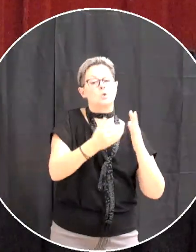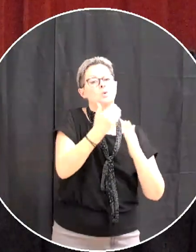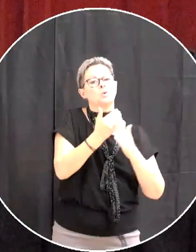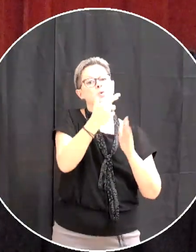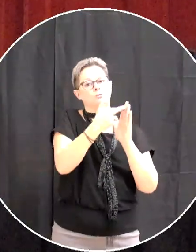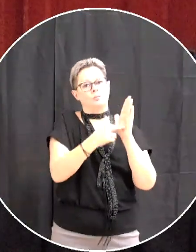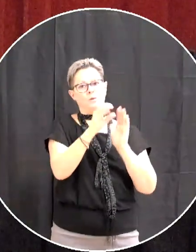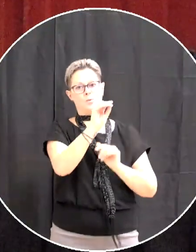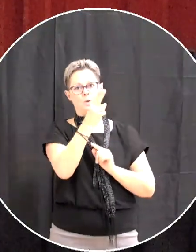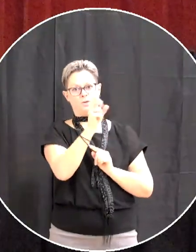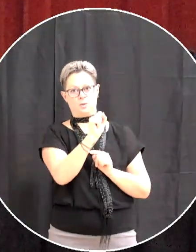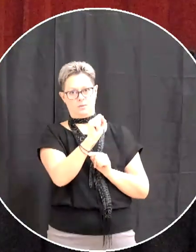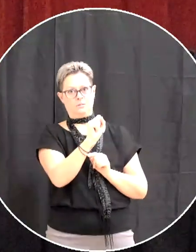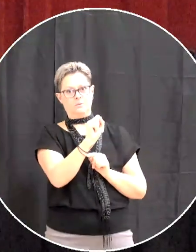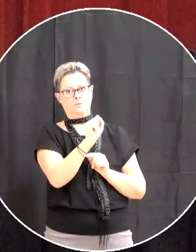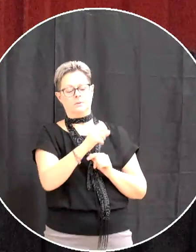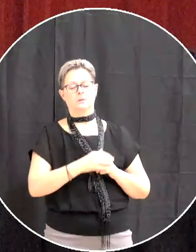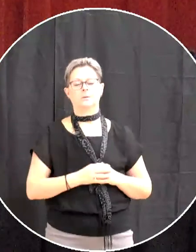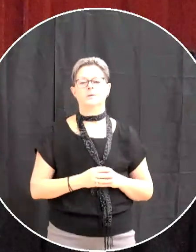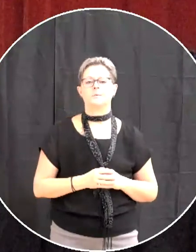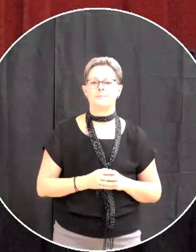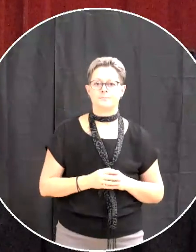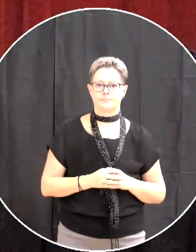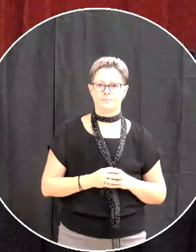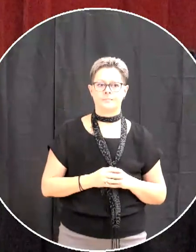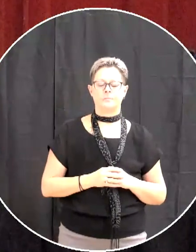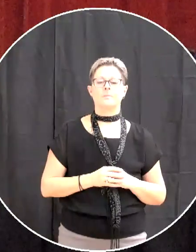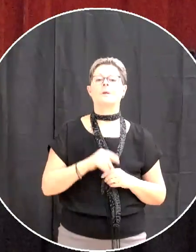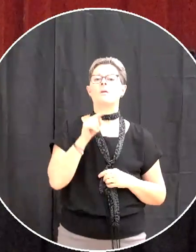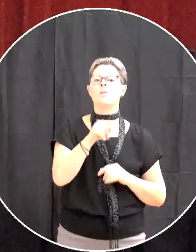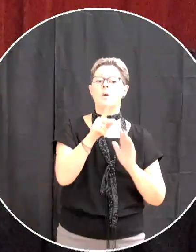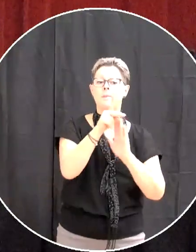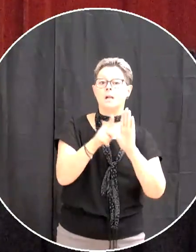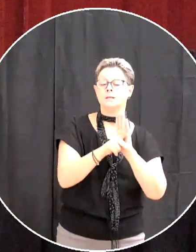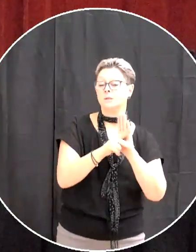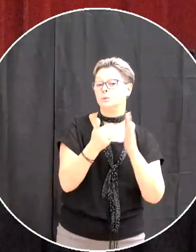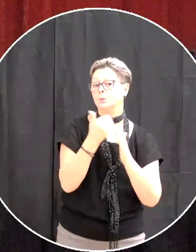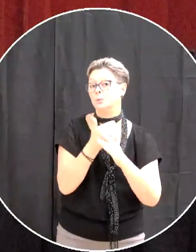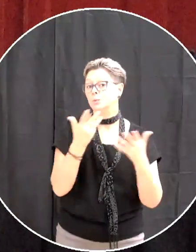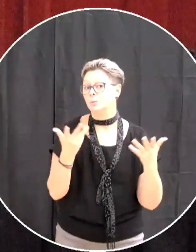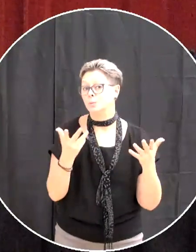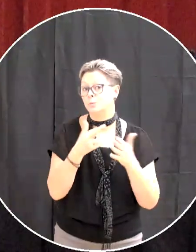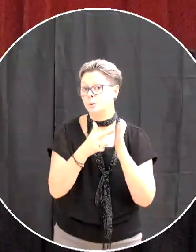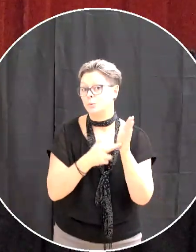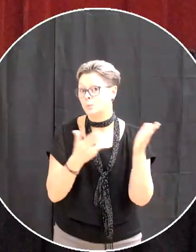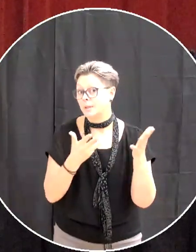regulations. The summary of amendments to this policy are: number 1,